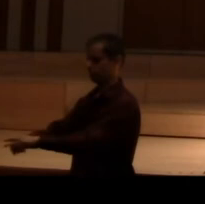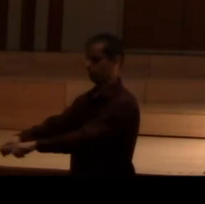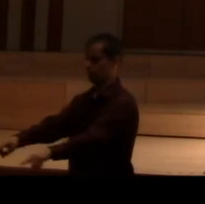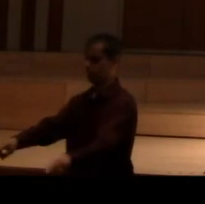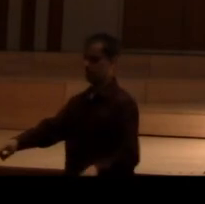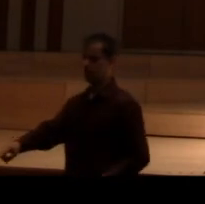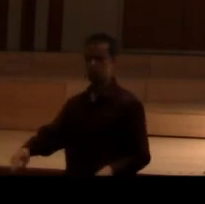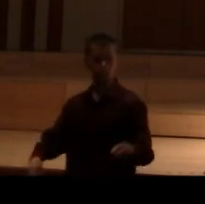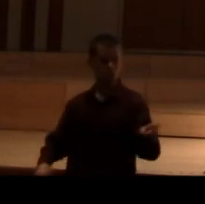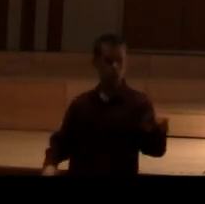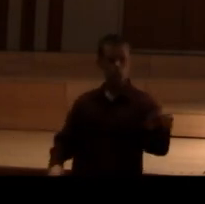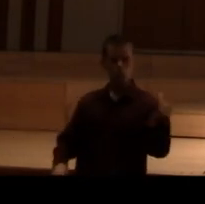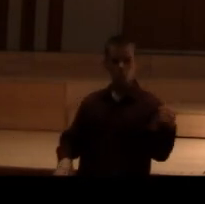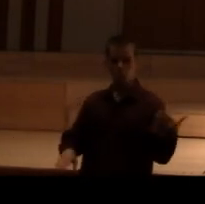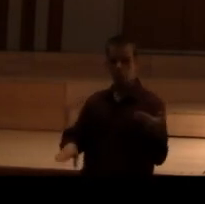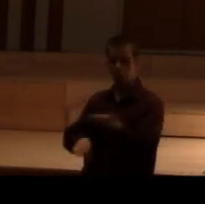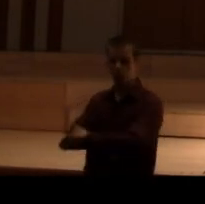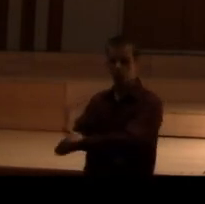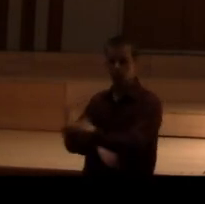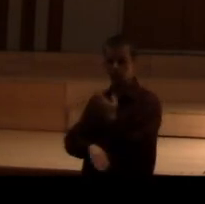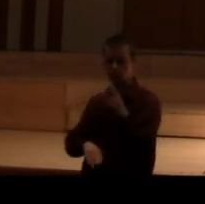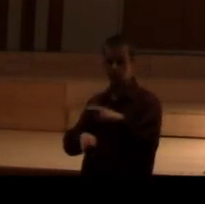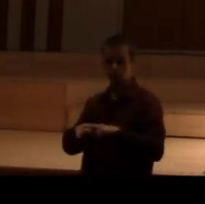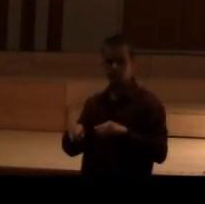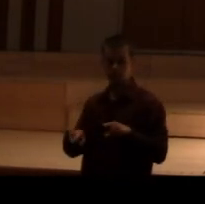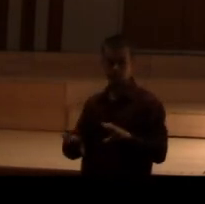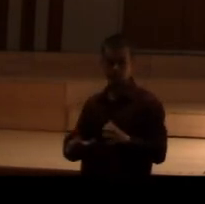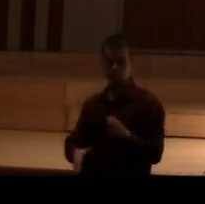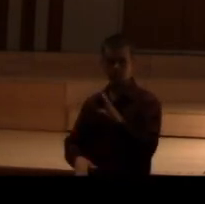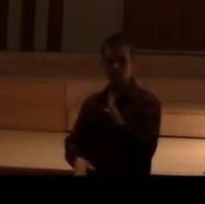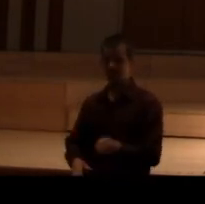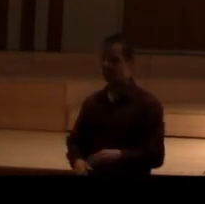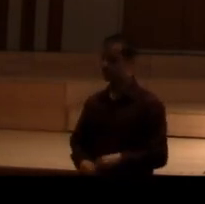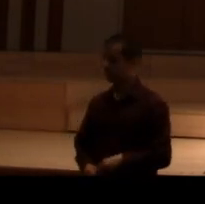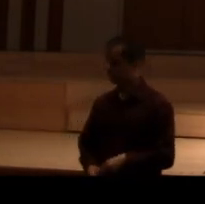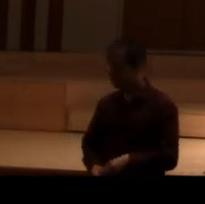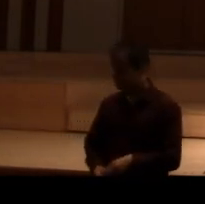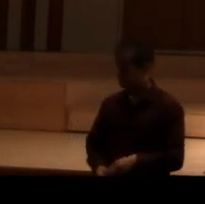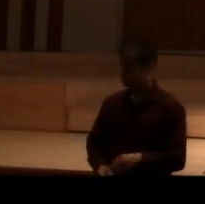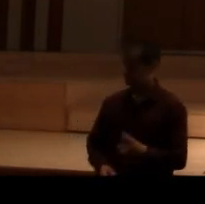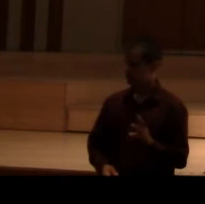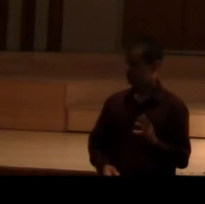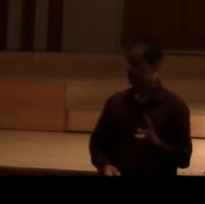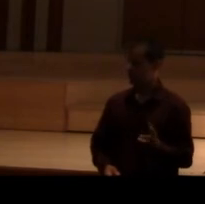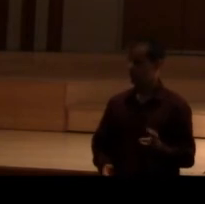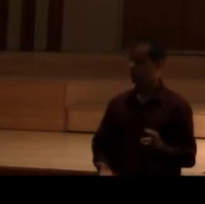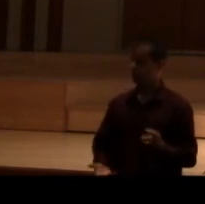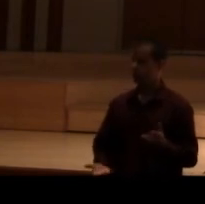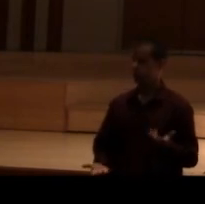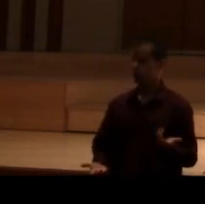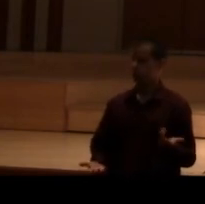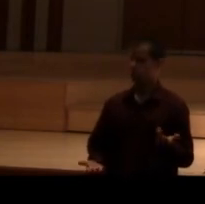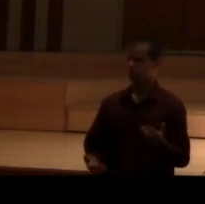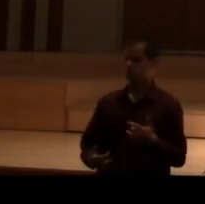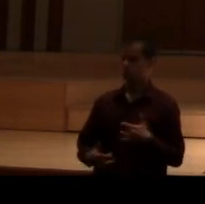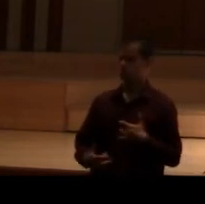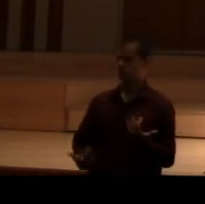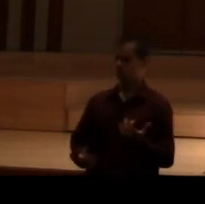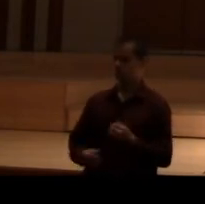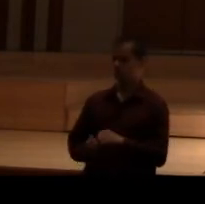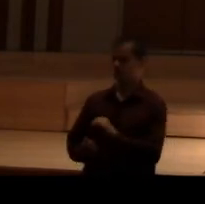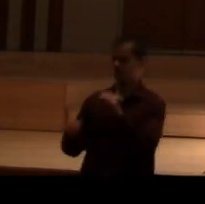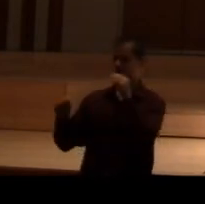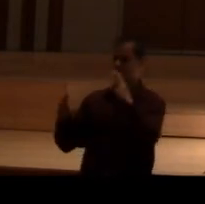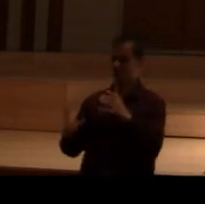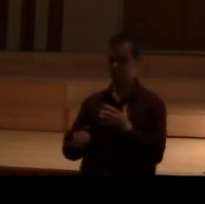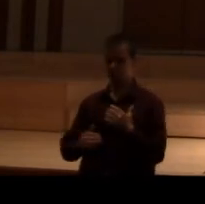not cross this blue tape line during class, ever. And I just thought, wow, you know, what could be going on that is being